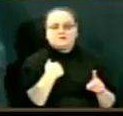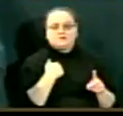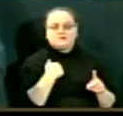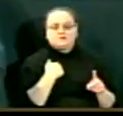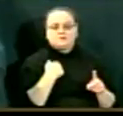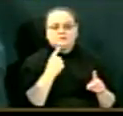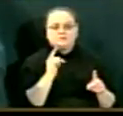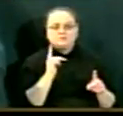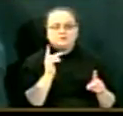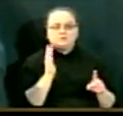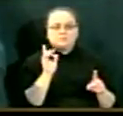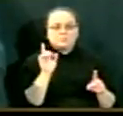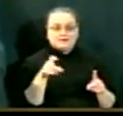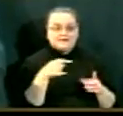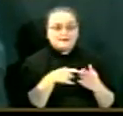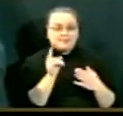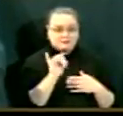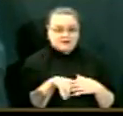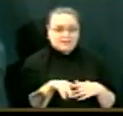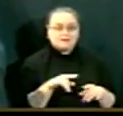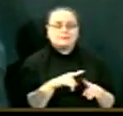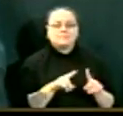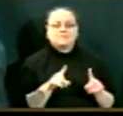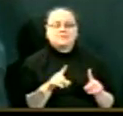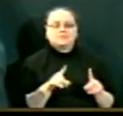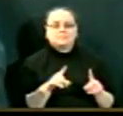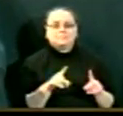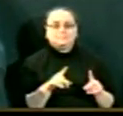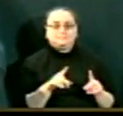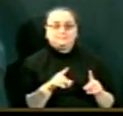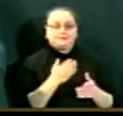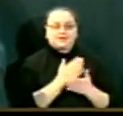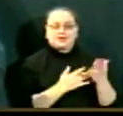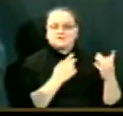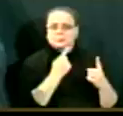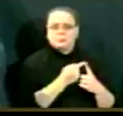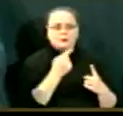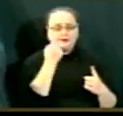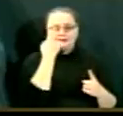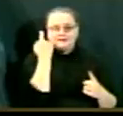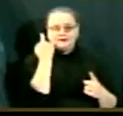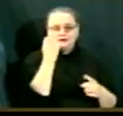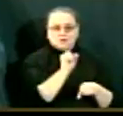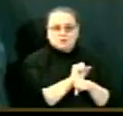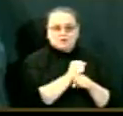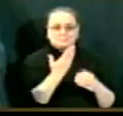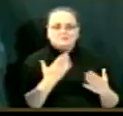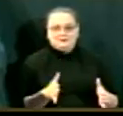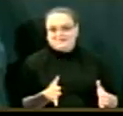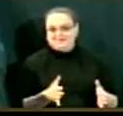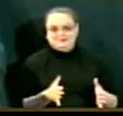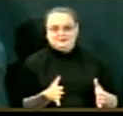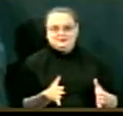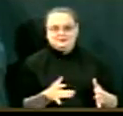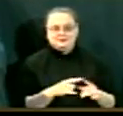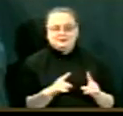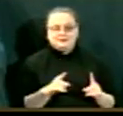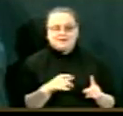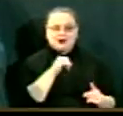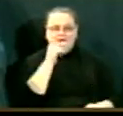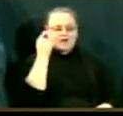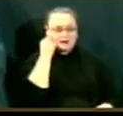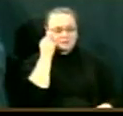we will have to pay for it, but at some point, because work has been done. But I don't